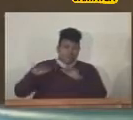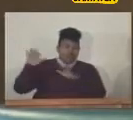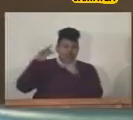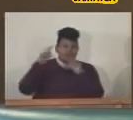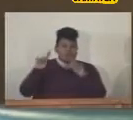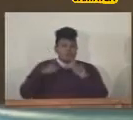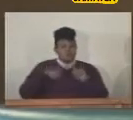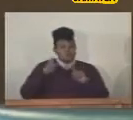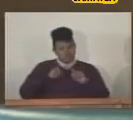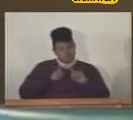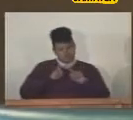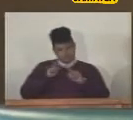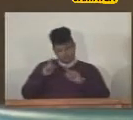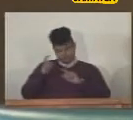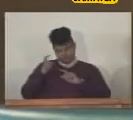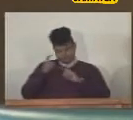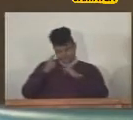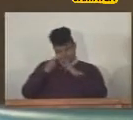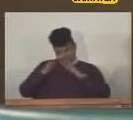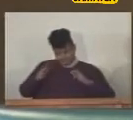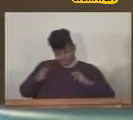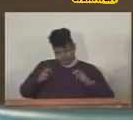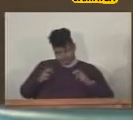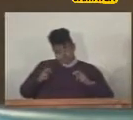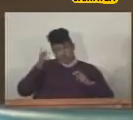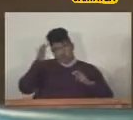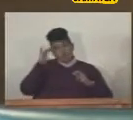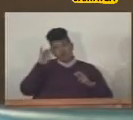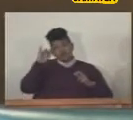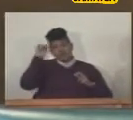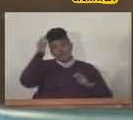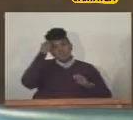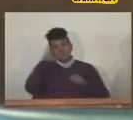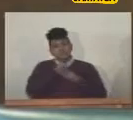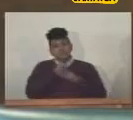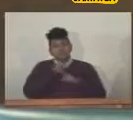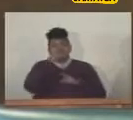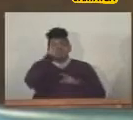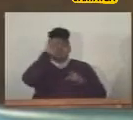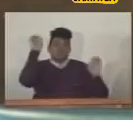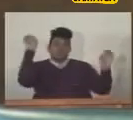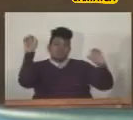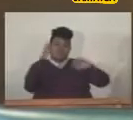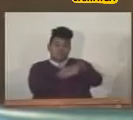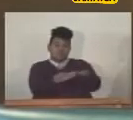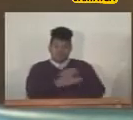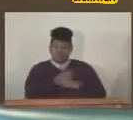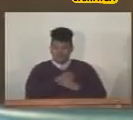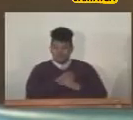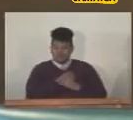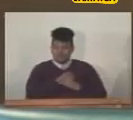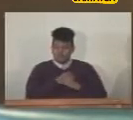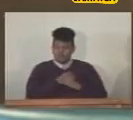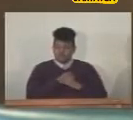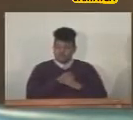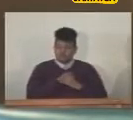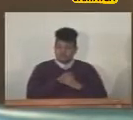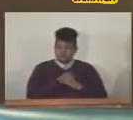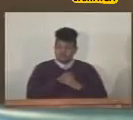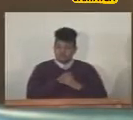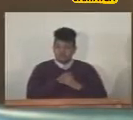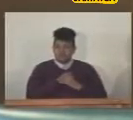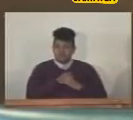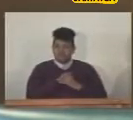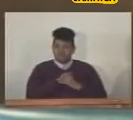ask ourselves the question, why did the government seek emergency powers? First of all, let